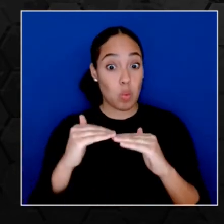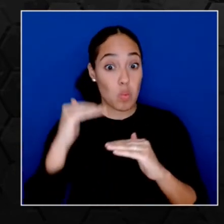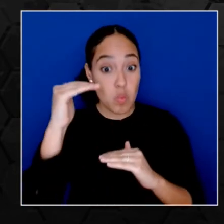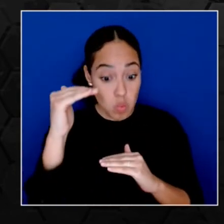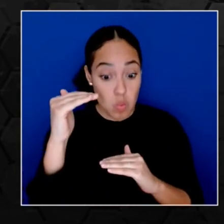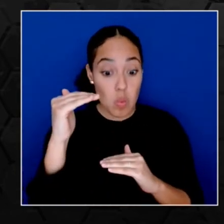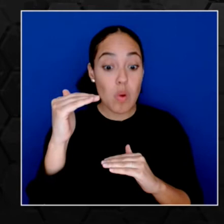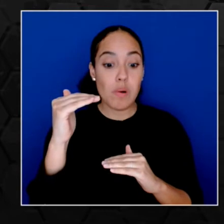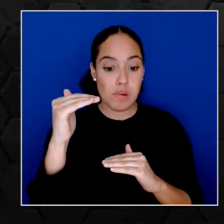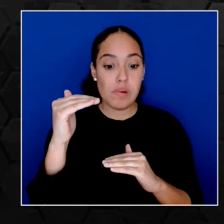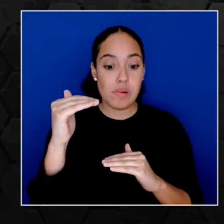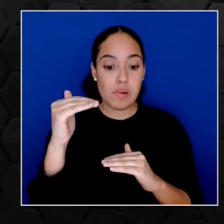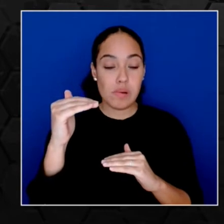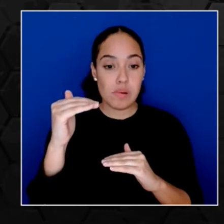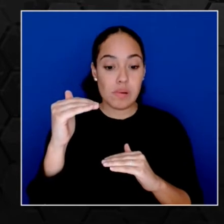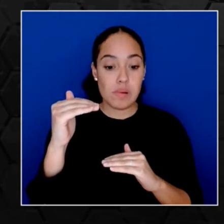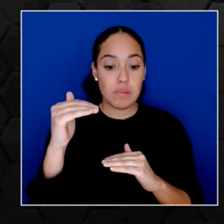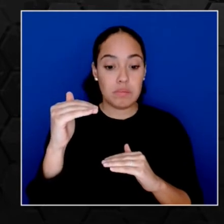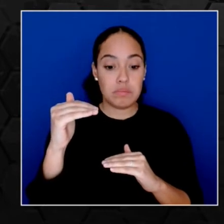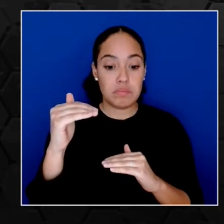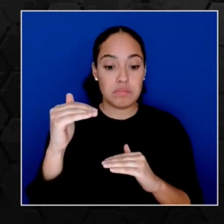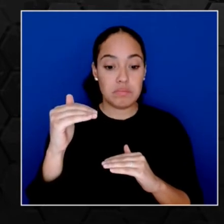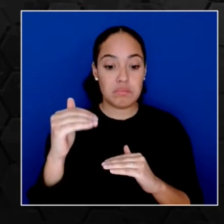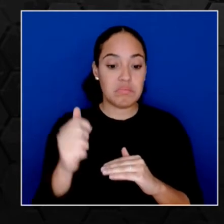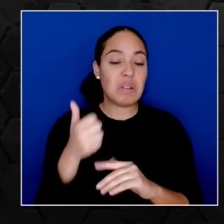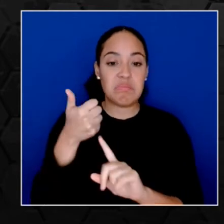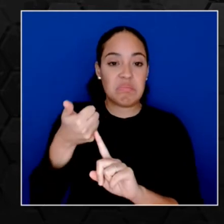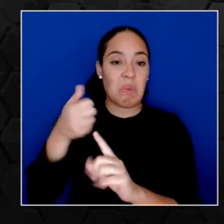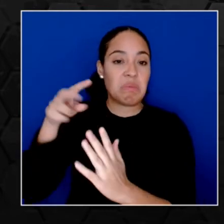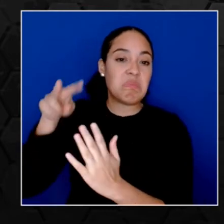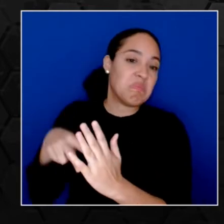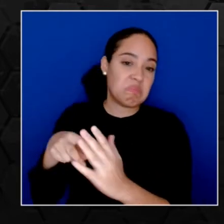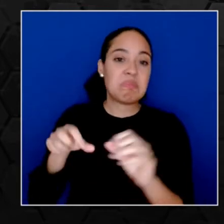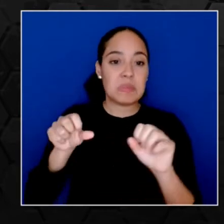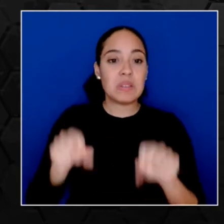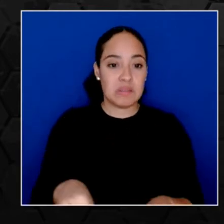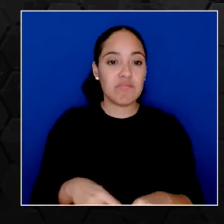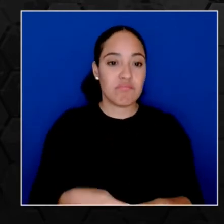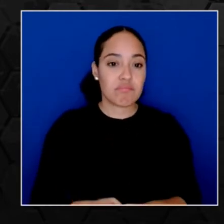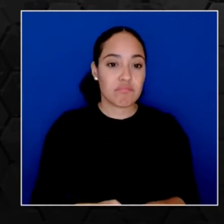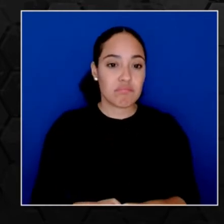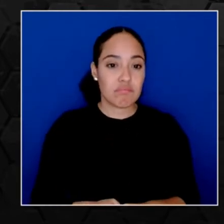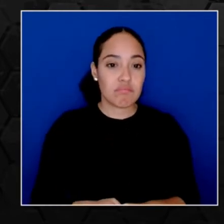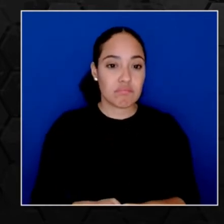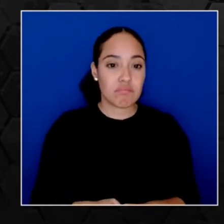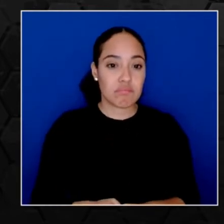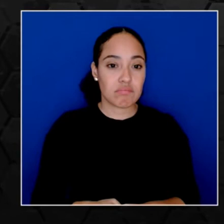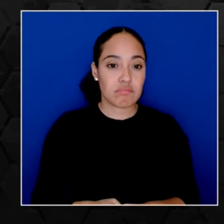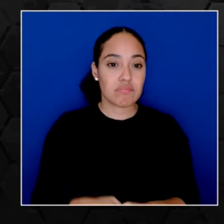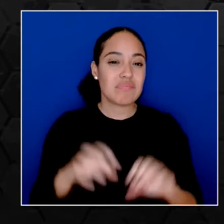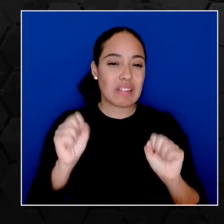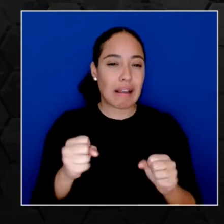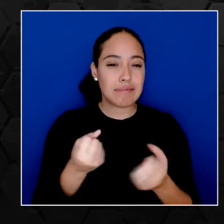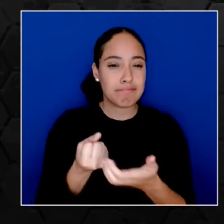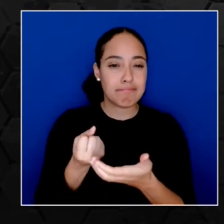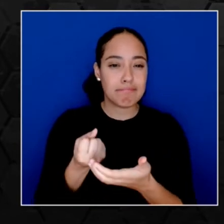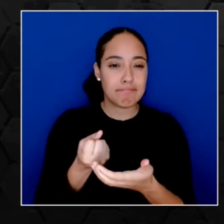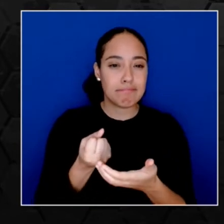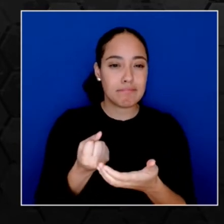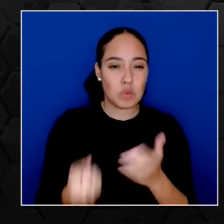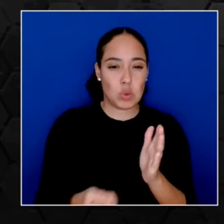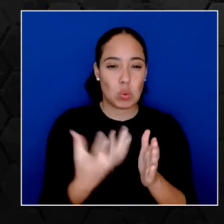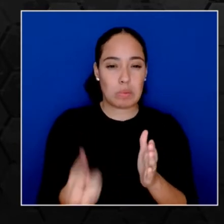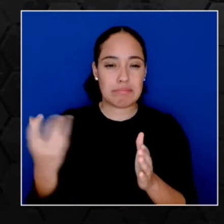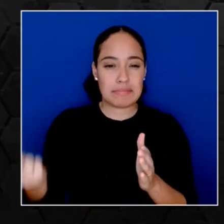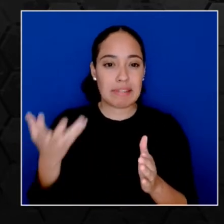so these are all the projects like that I did. So I'll be actually like listing out at the end so that you can actually like go there and